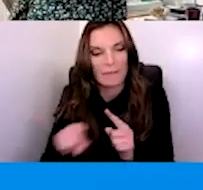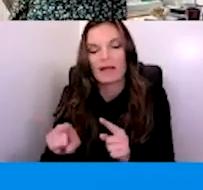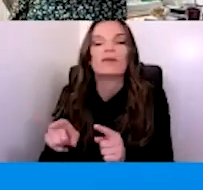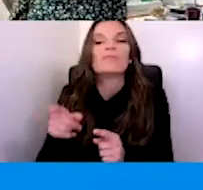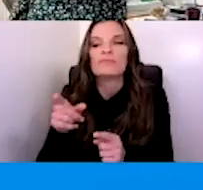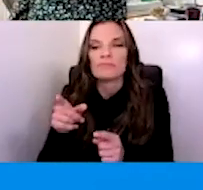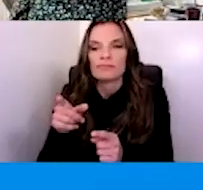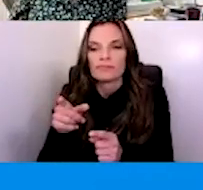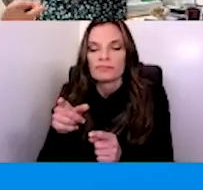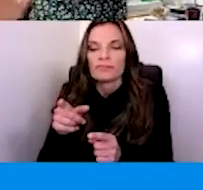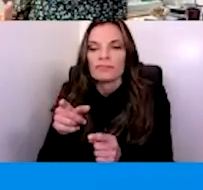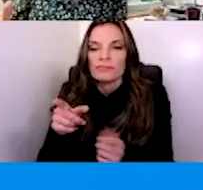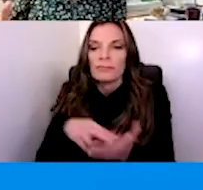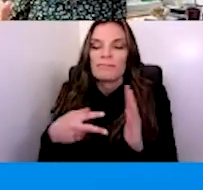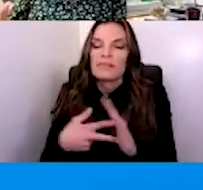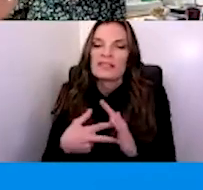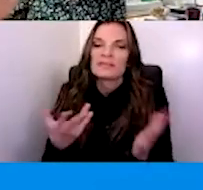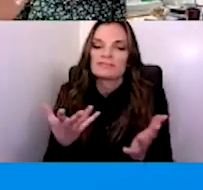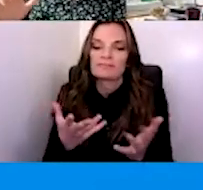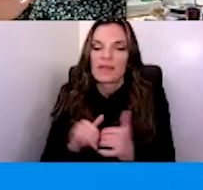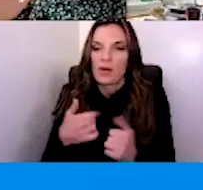just mean that the way that our